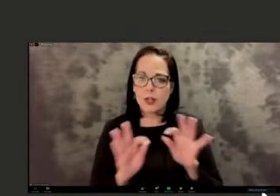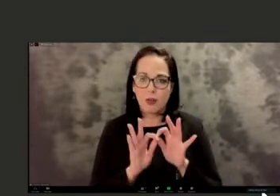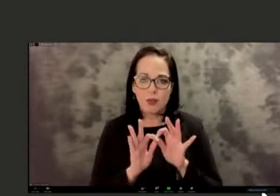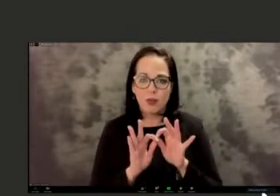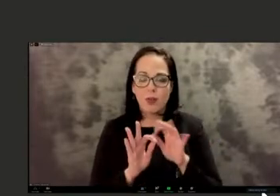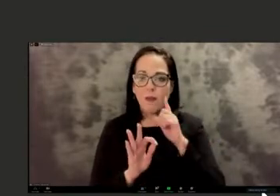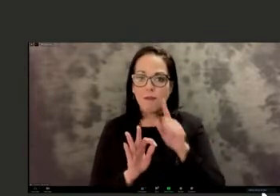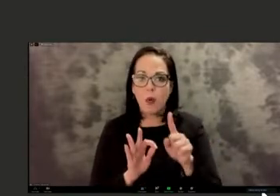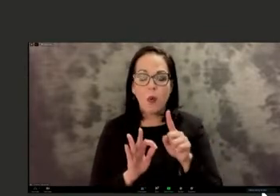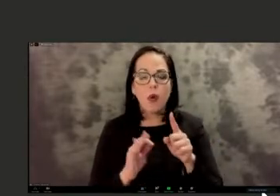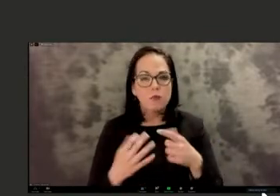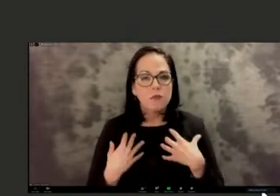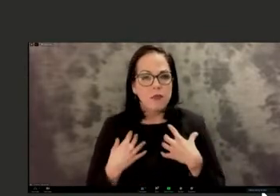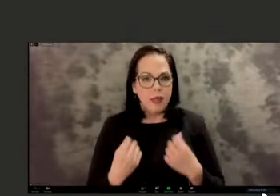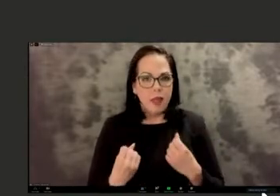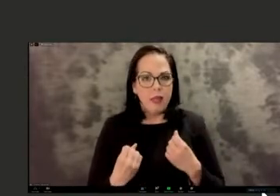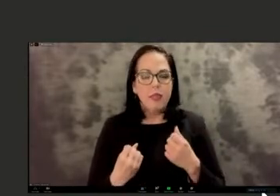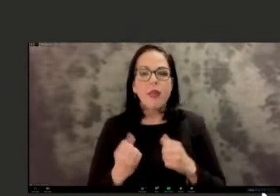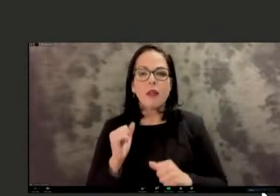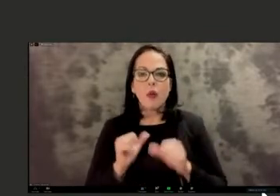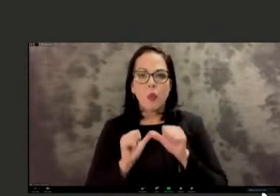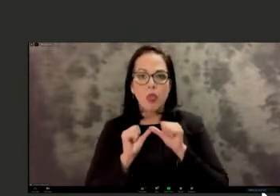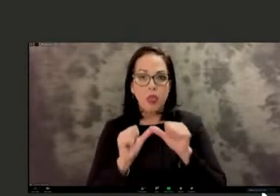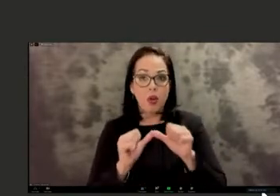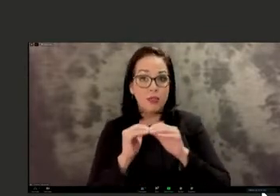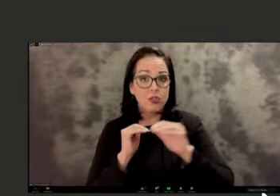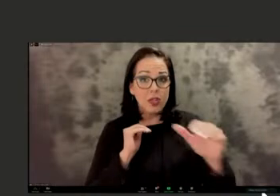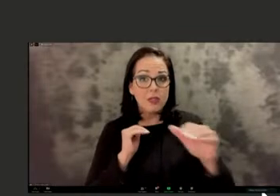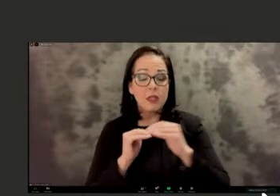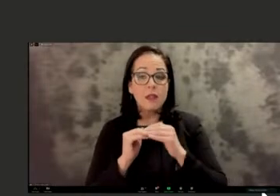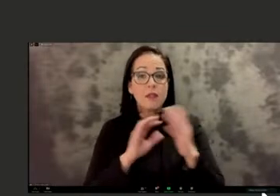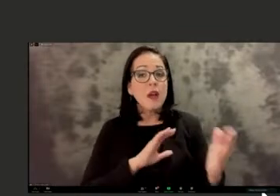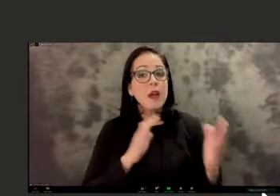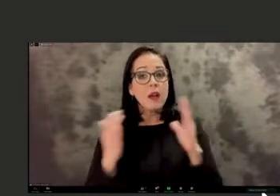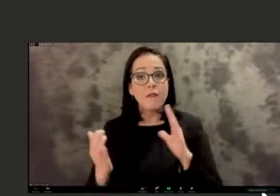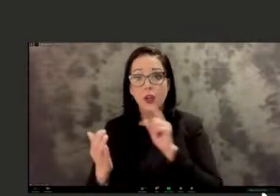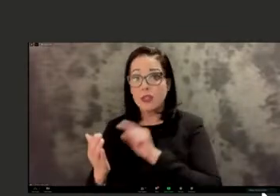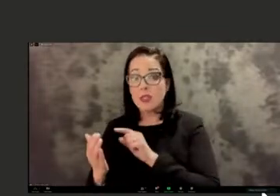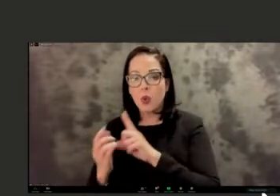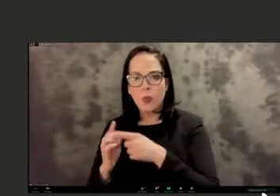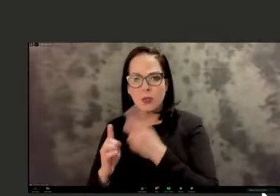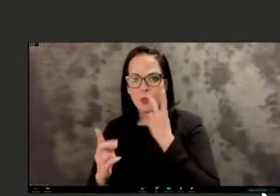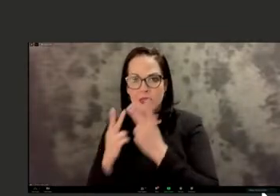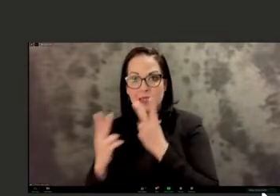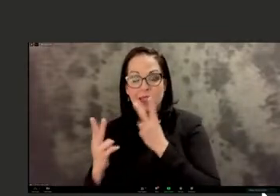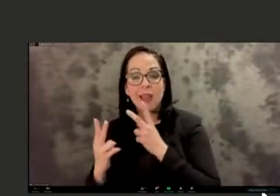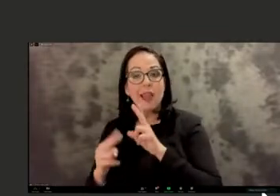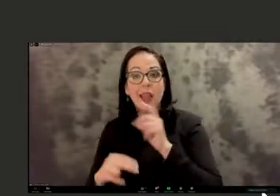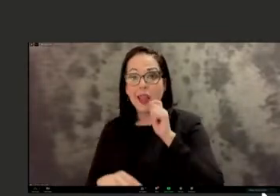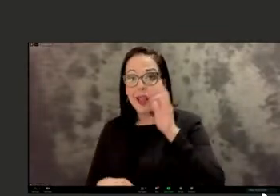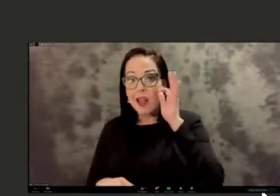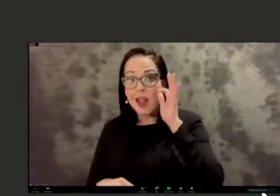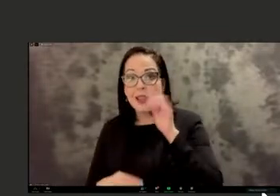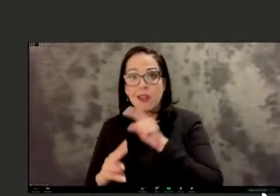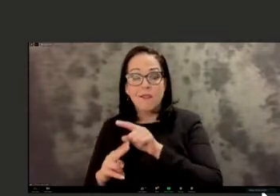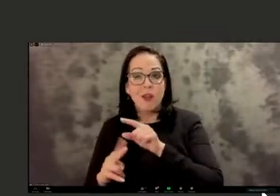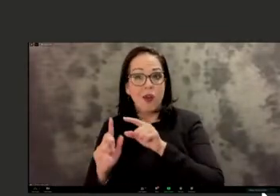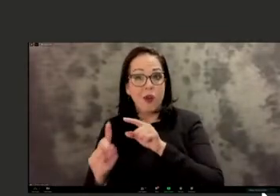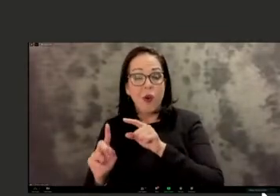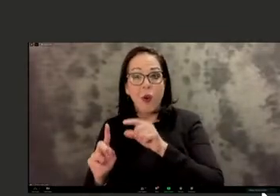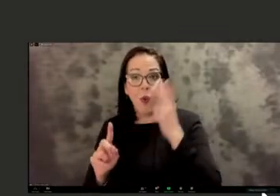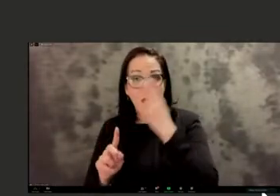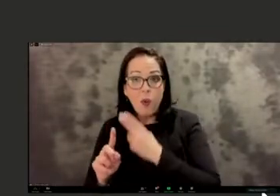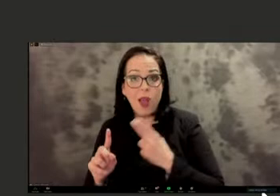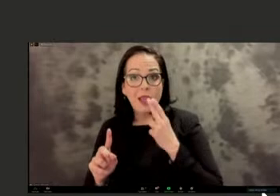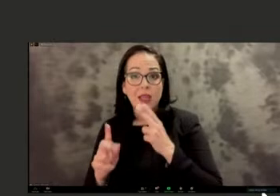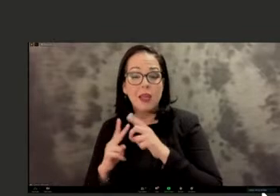for well-being and longevity. Conversely, I think if you look at Native Hawaiian and Pacific Islander communities,